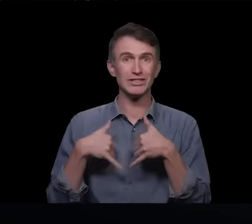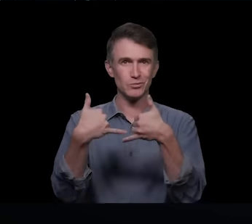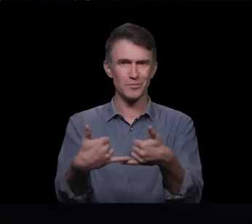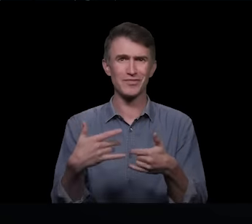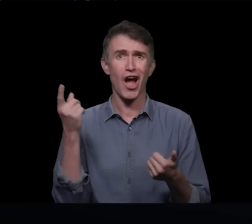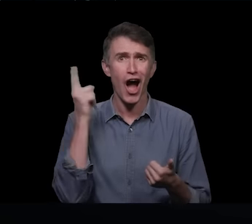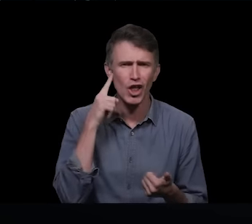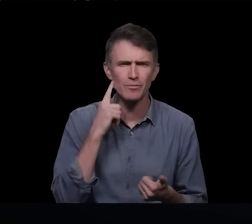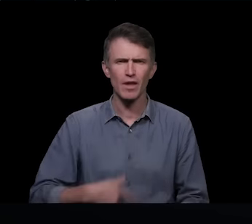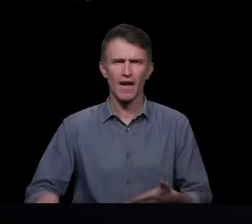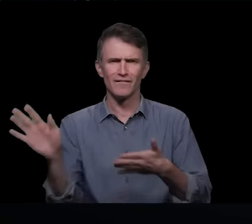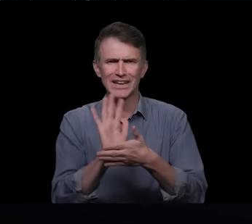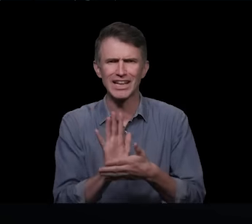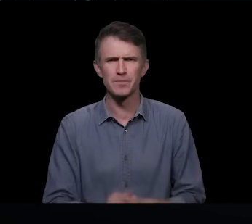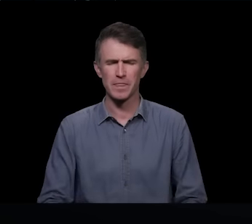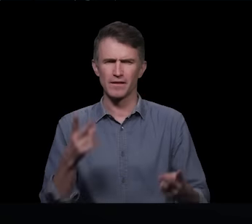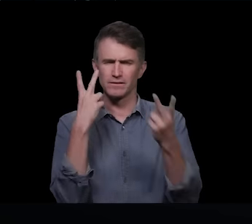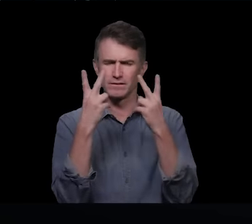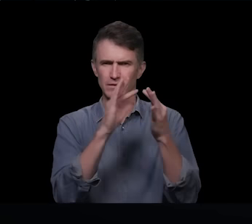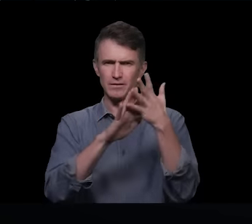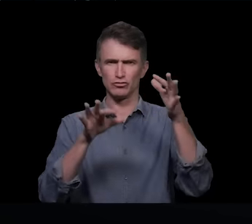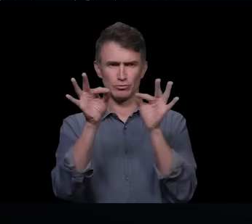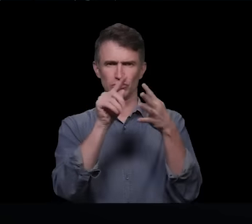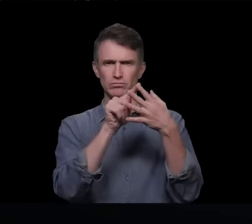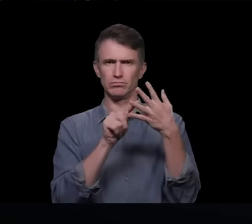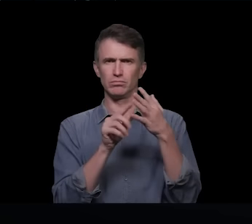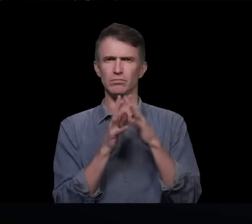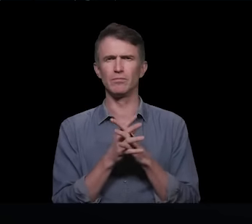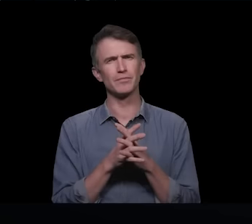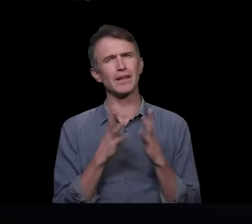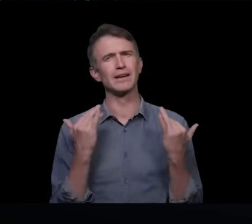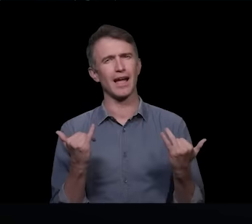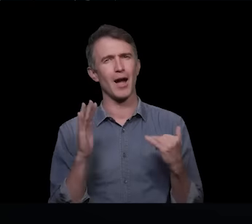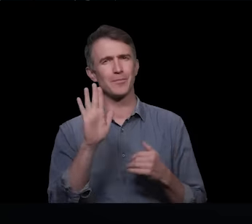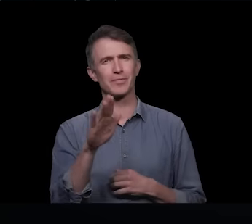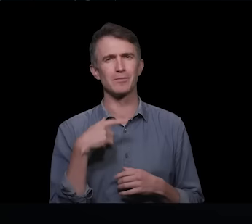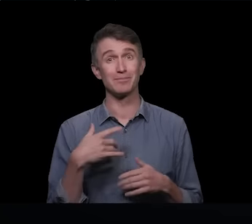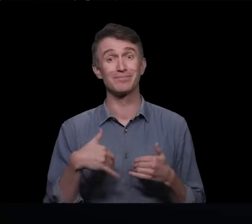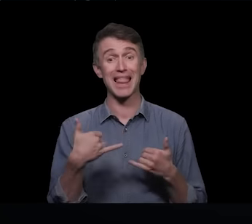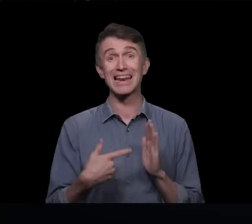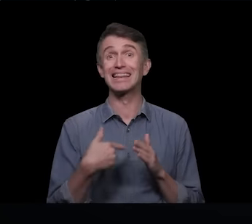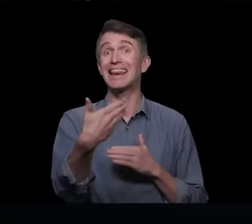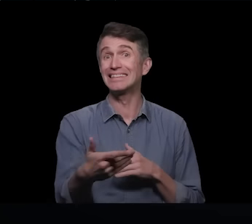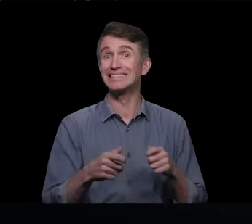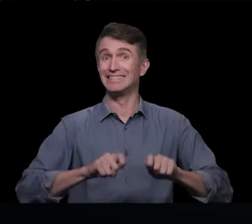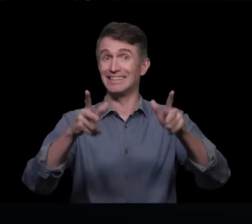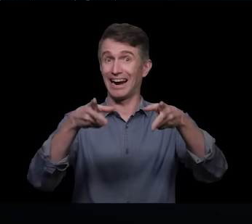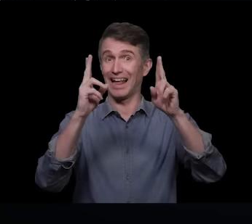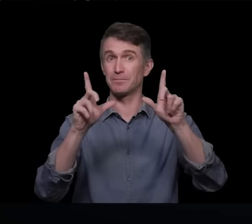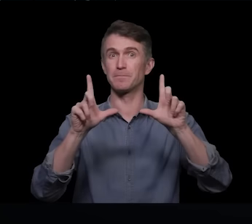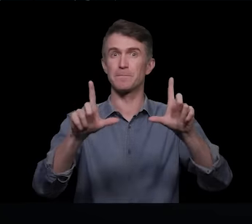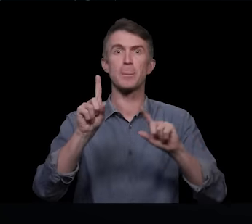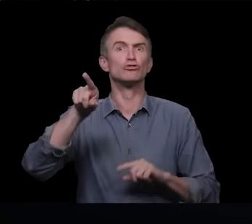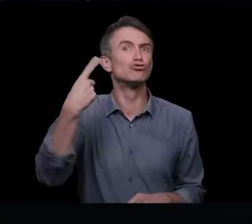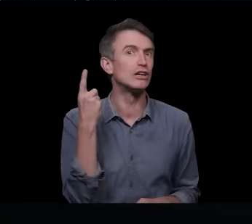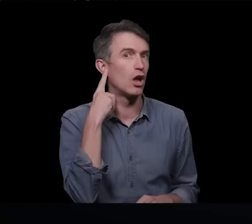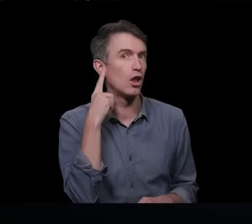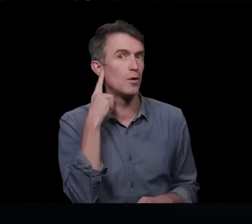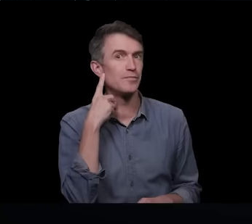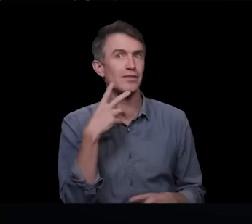nominees with audio, video, and audio description. Now, we are going to play our next clip